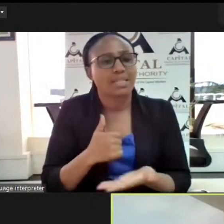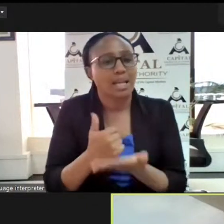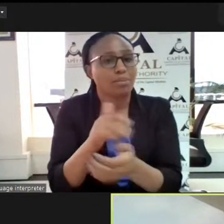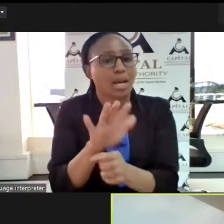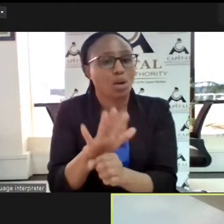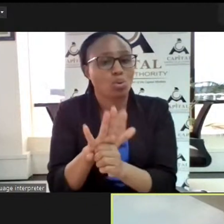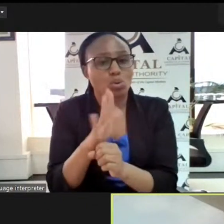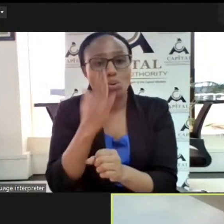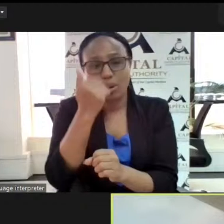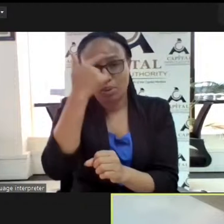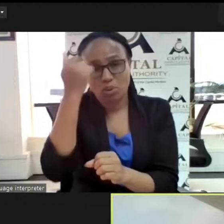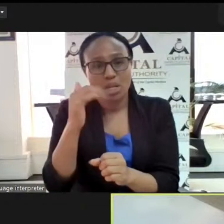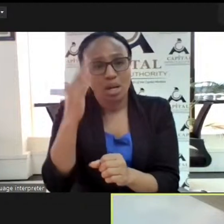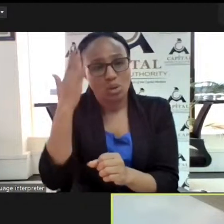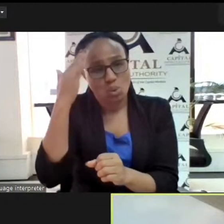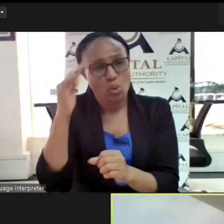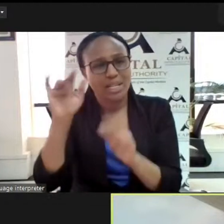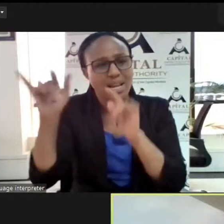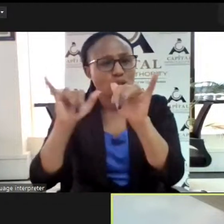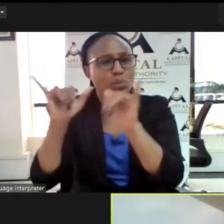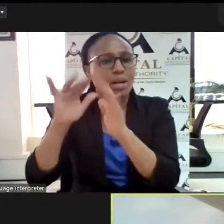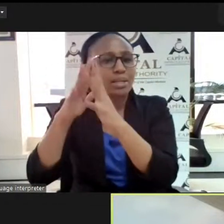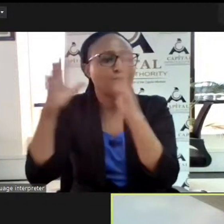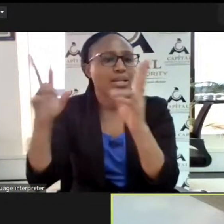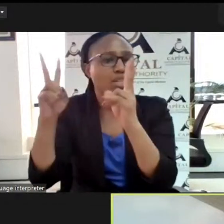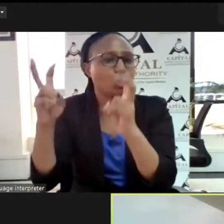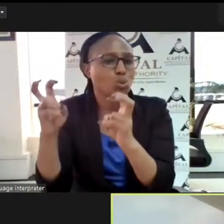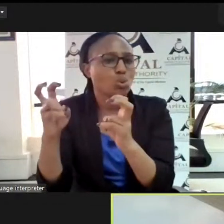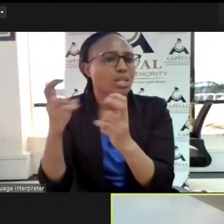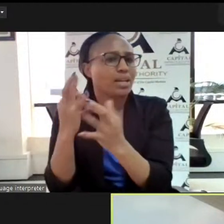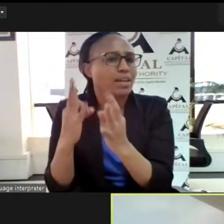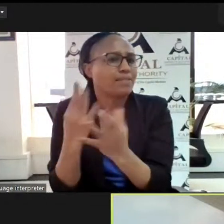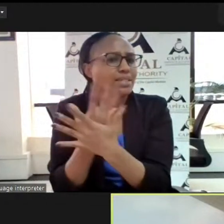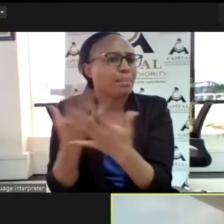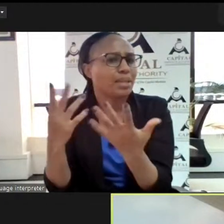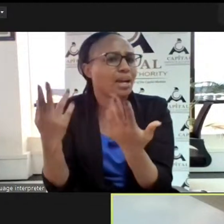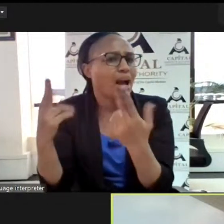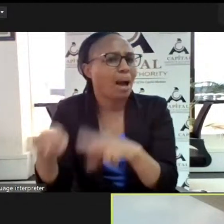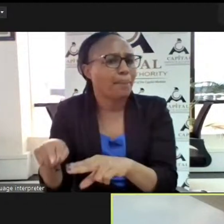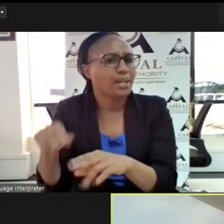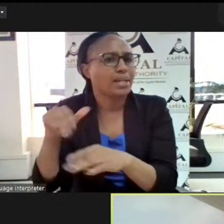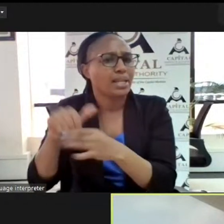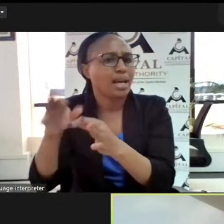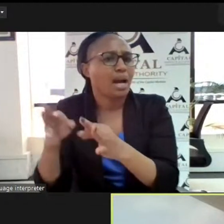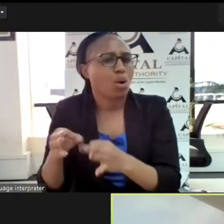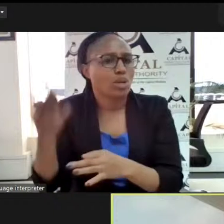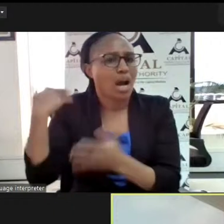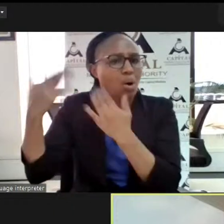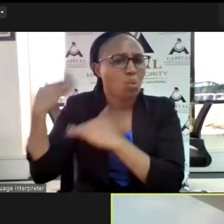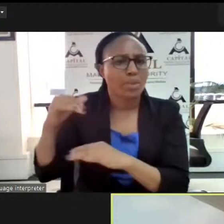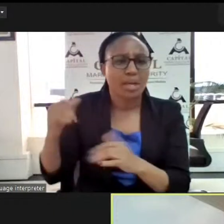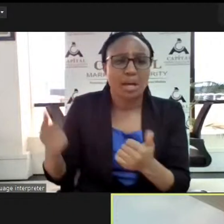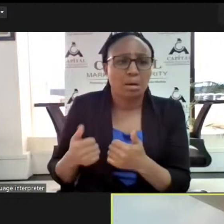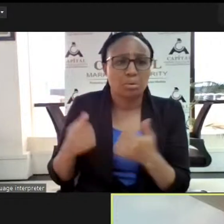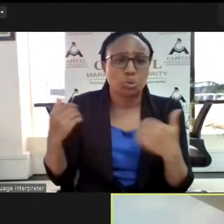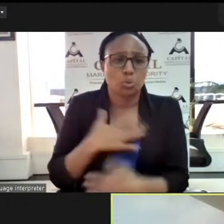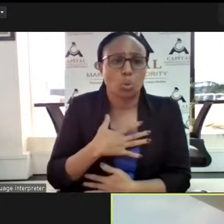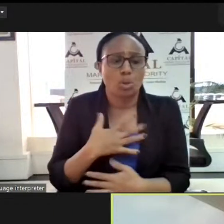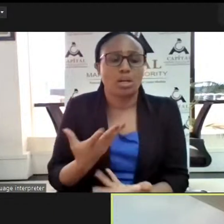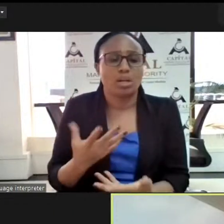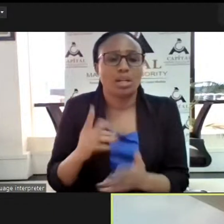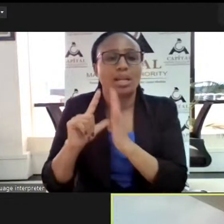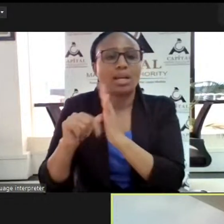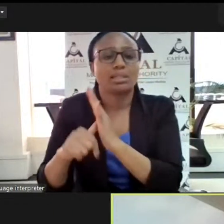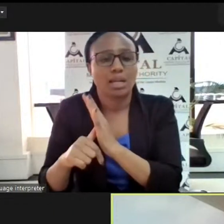for Diaspora, the biggest issue was something happens in the account a long time ago. They only come to find out there's been activity when they fly